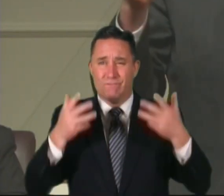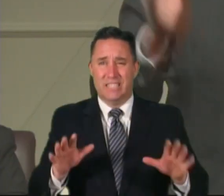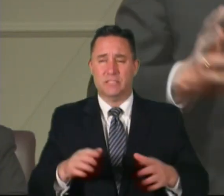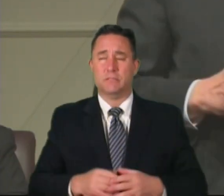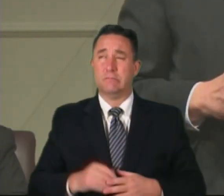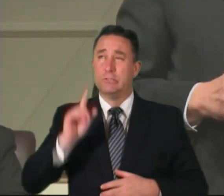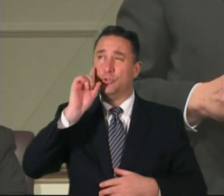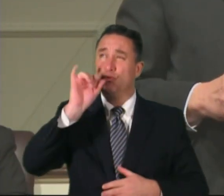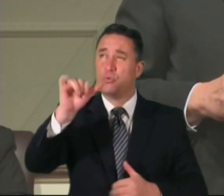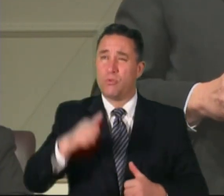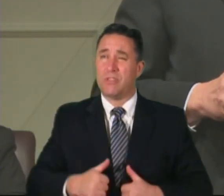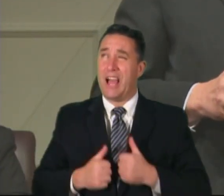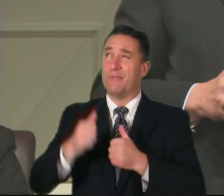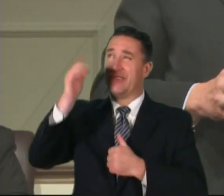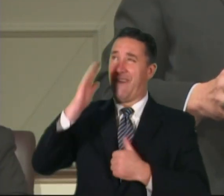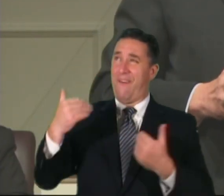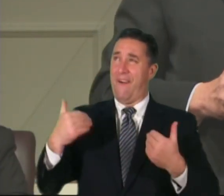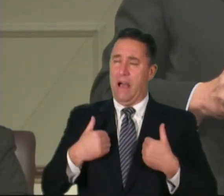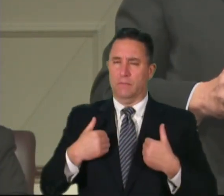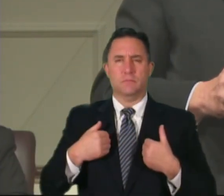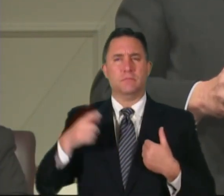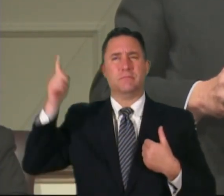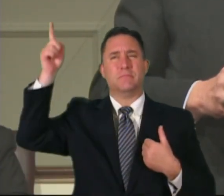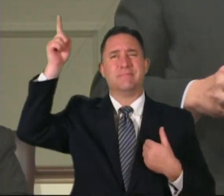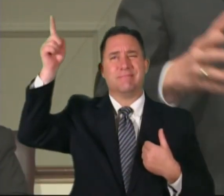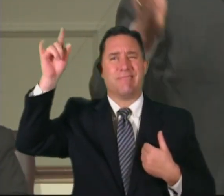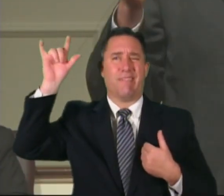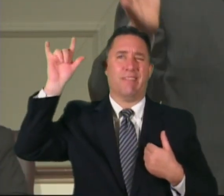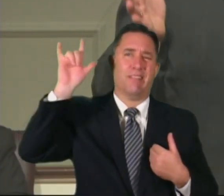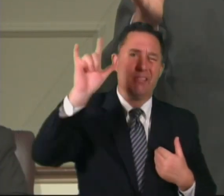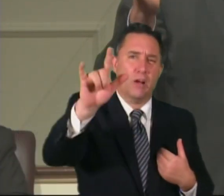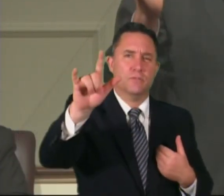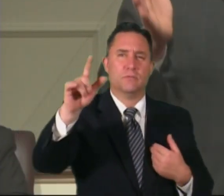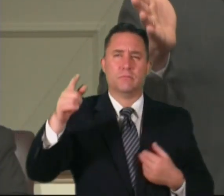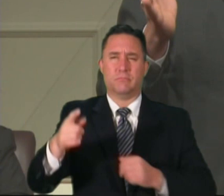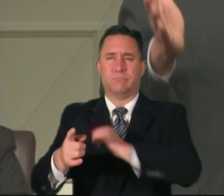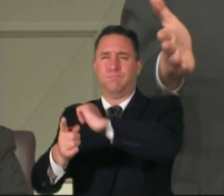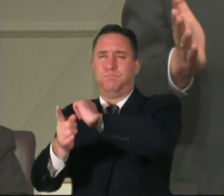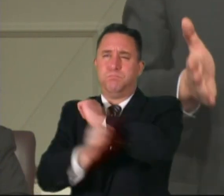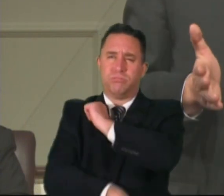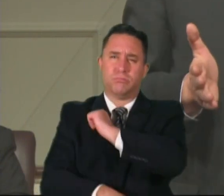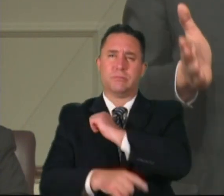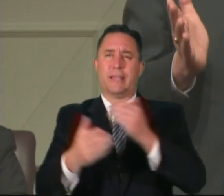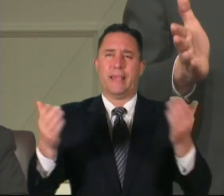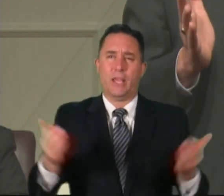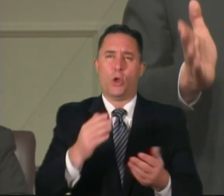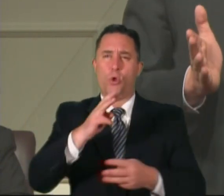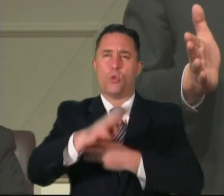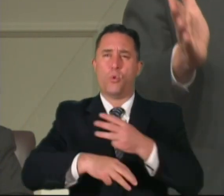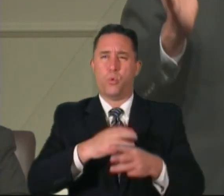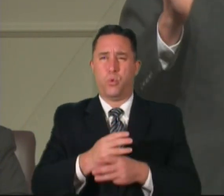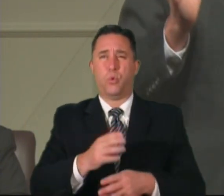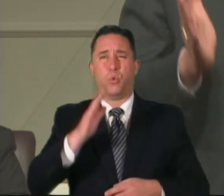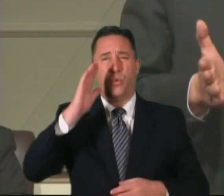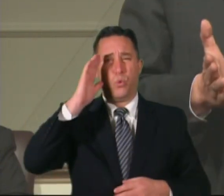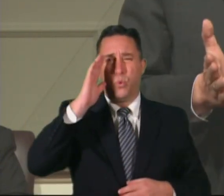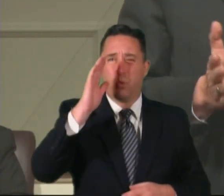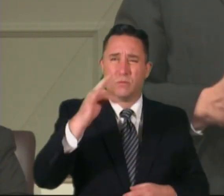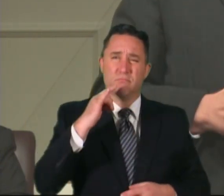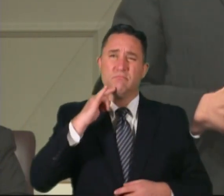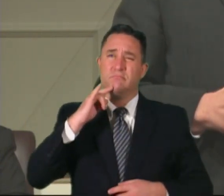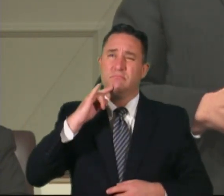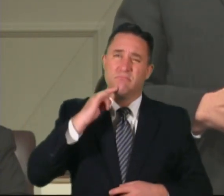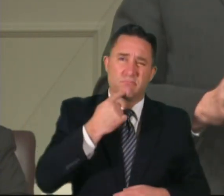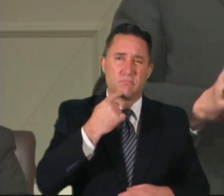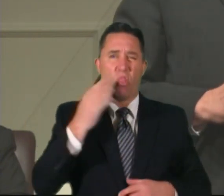you have eternal life with God. He loves you. And His judgment is coming to this planet far more and far more